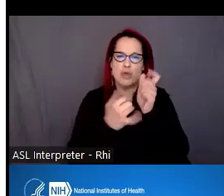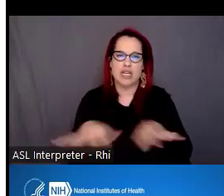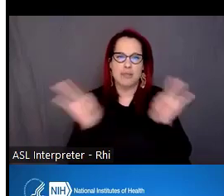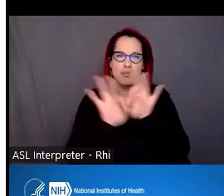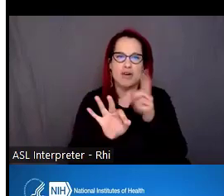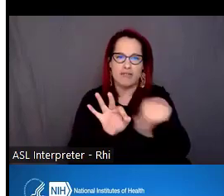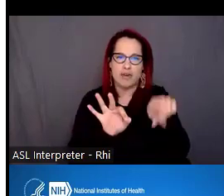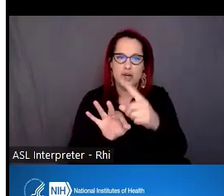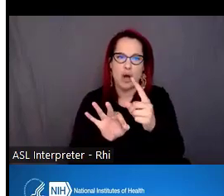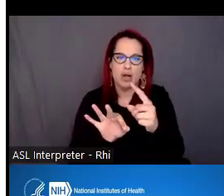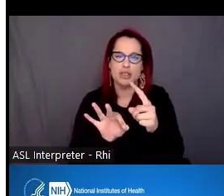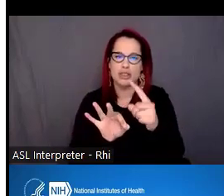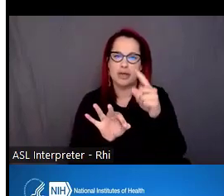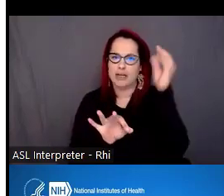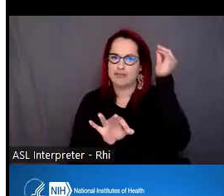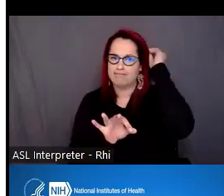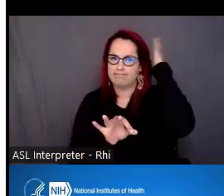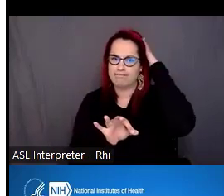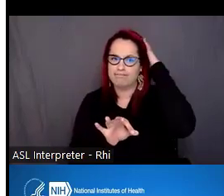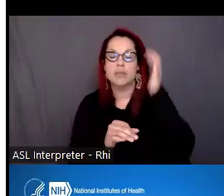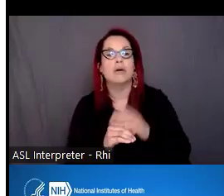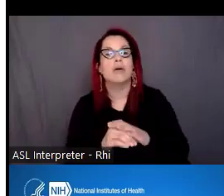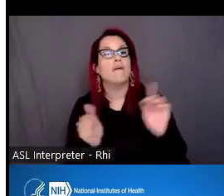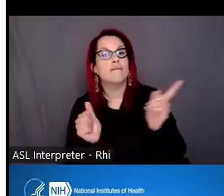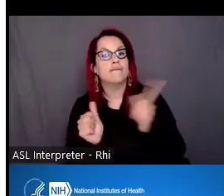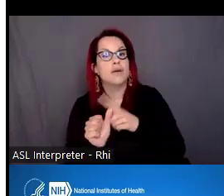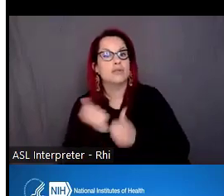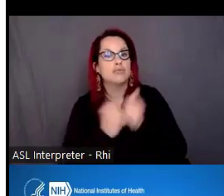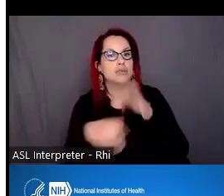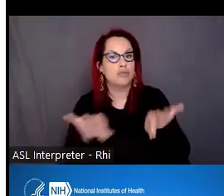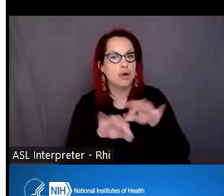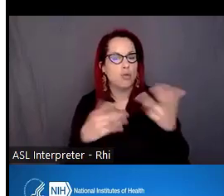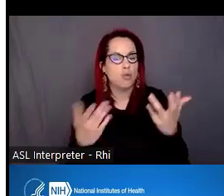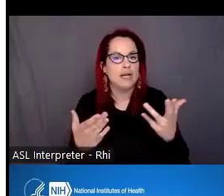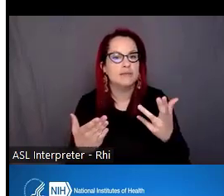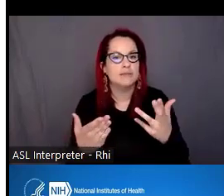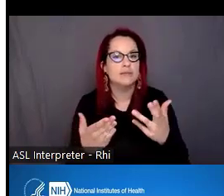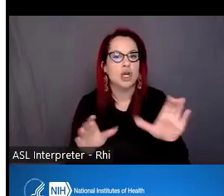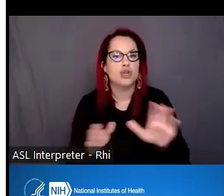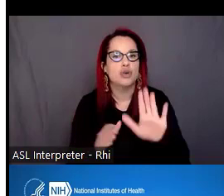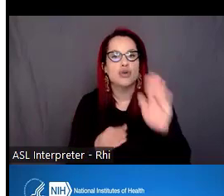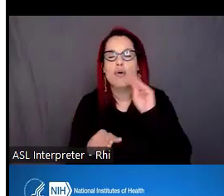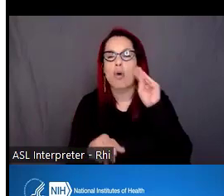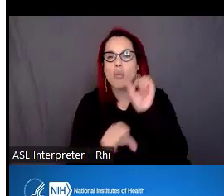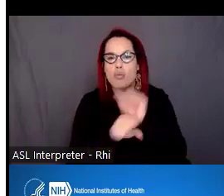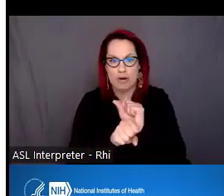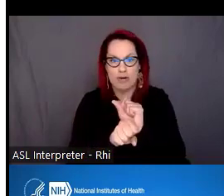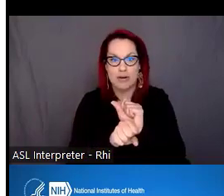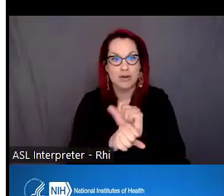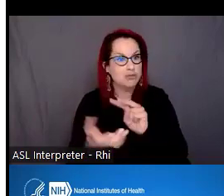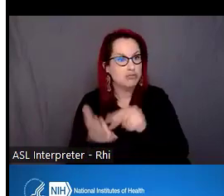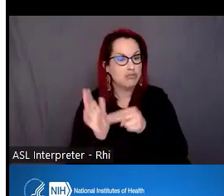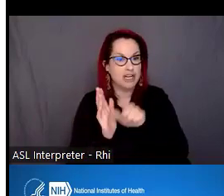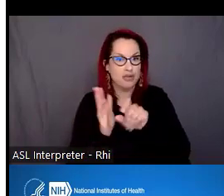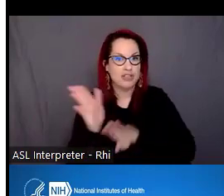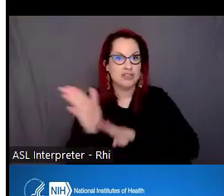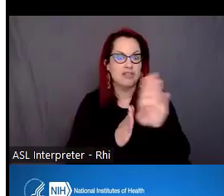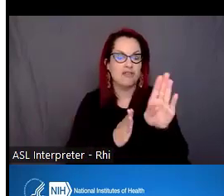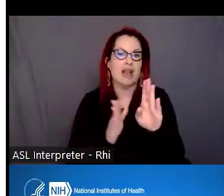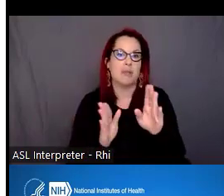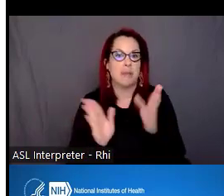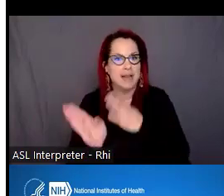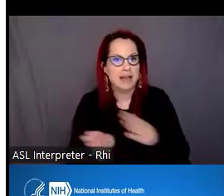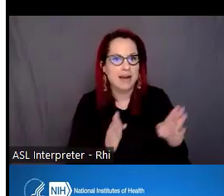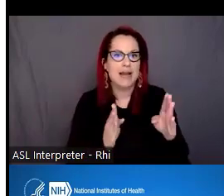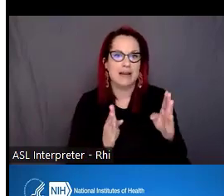So first, and I think most important, is do your homework. The first thing that you really want to do is make a game plan. Take a look at your